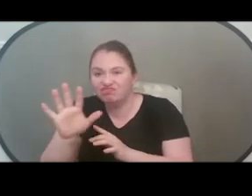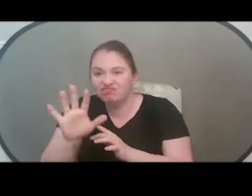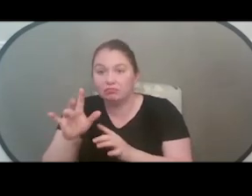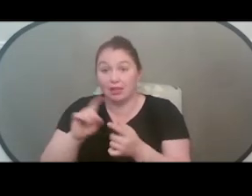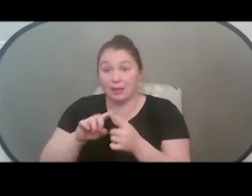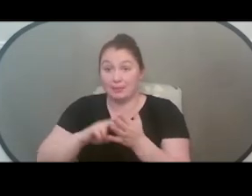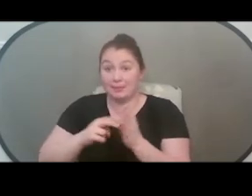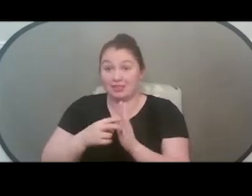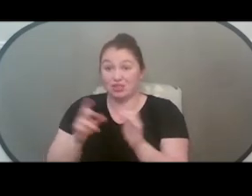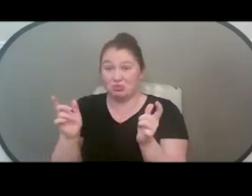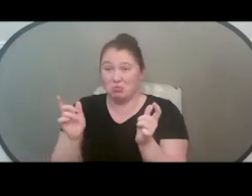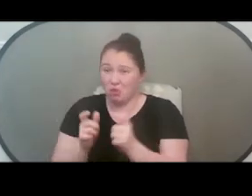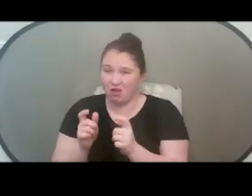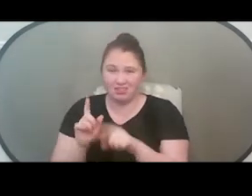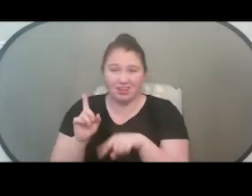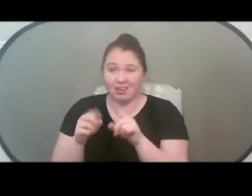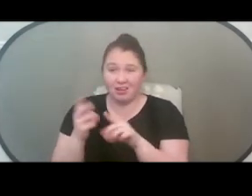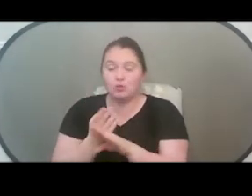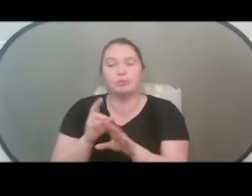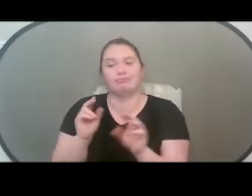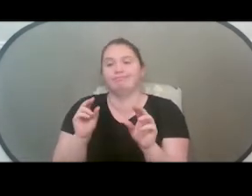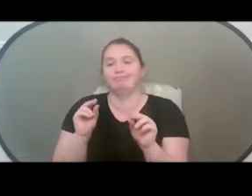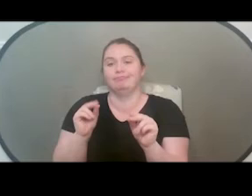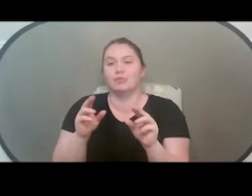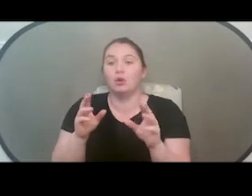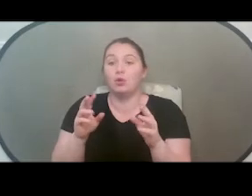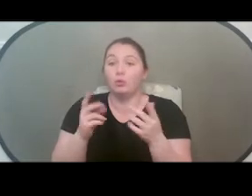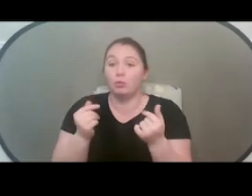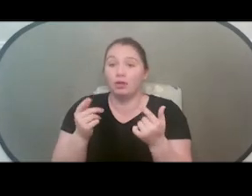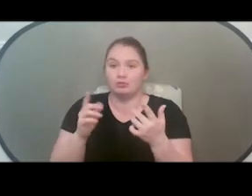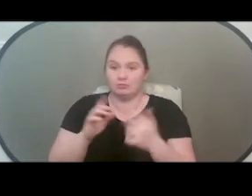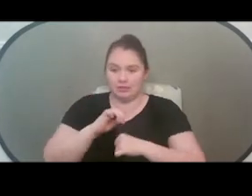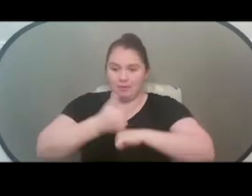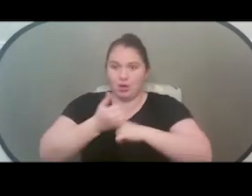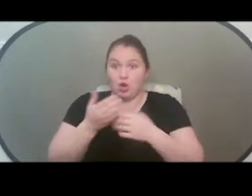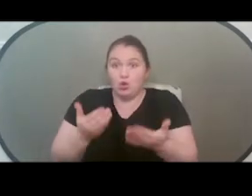small. It's just when you design for a new site, you're going to need a lot more